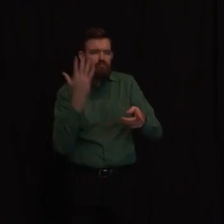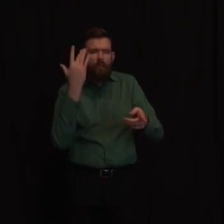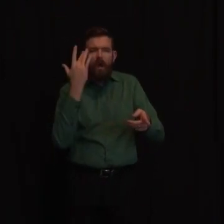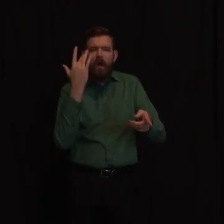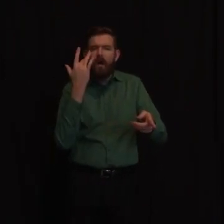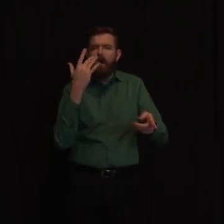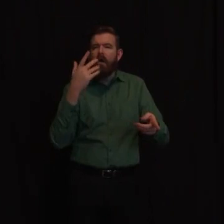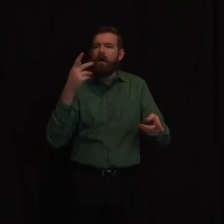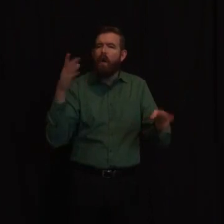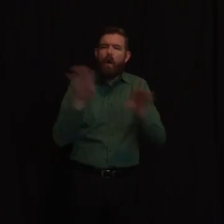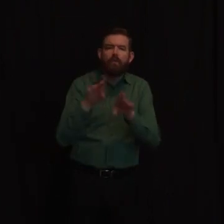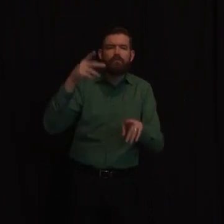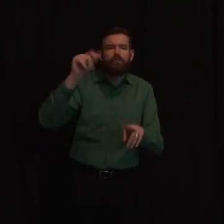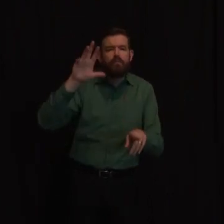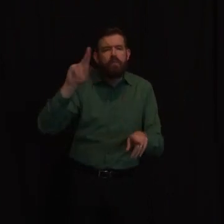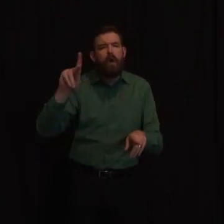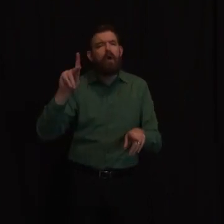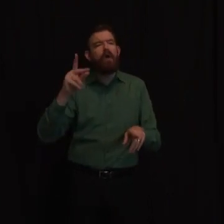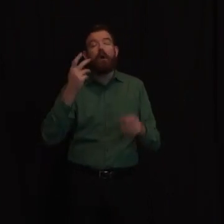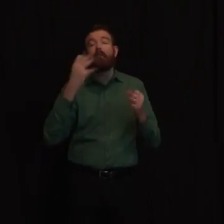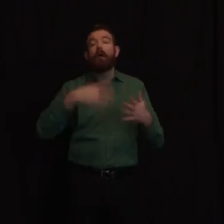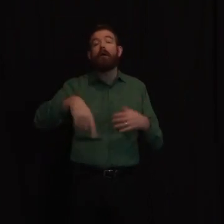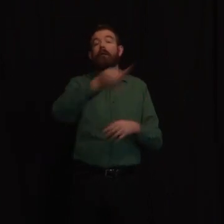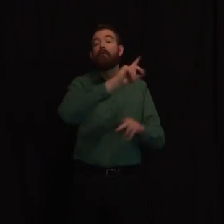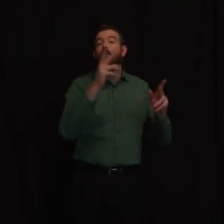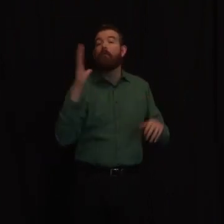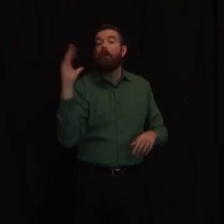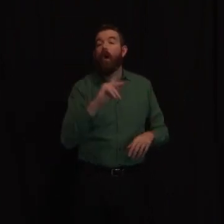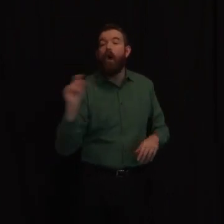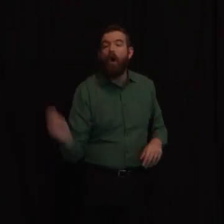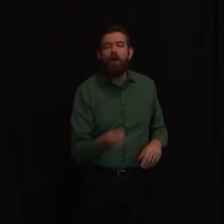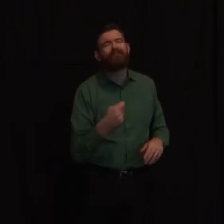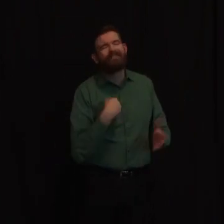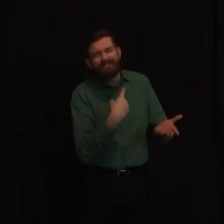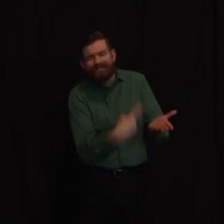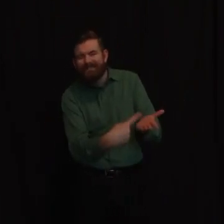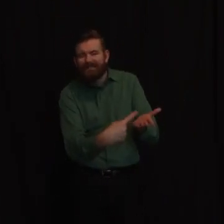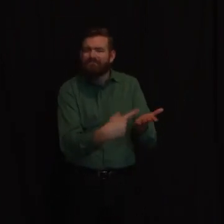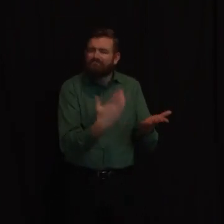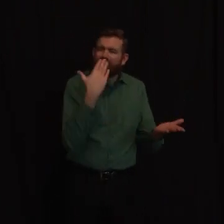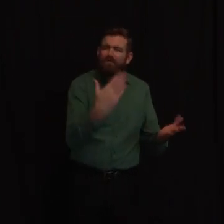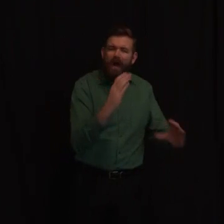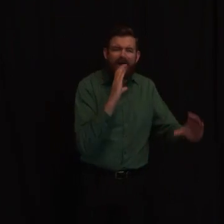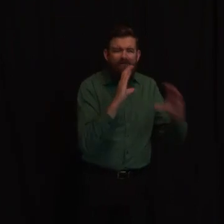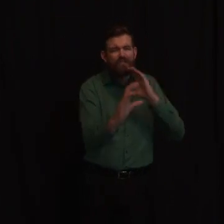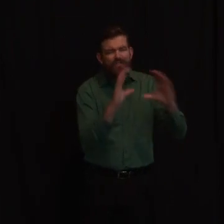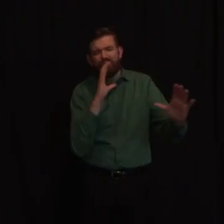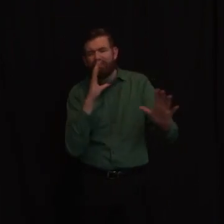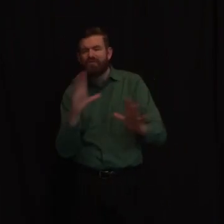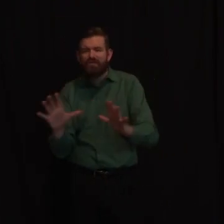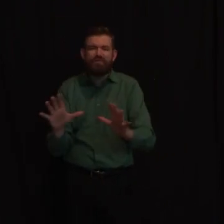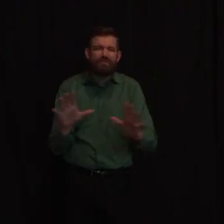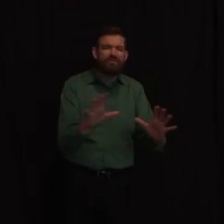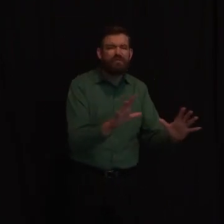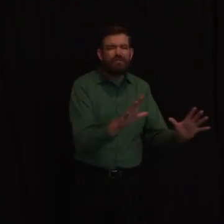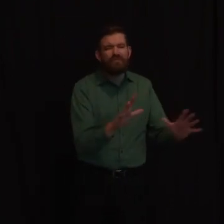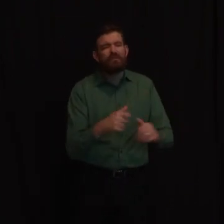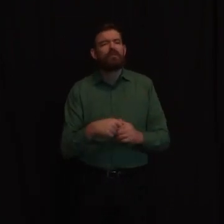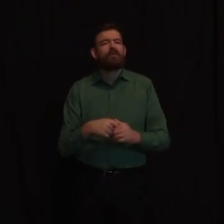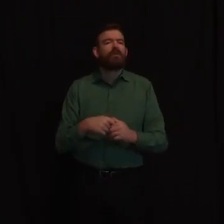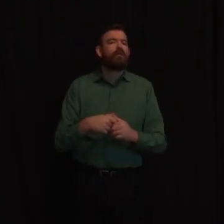golfers out there want to golf. And again, it's been I'm just picking those two as examples. Those have been good back